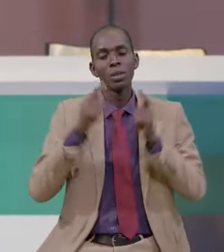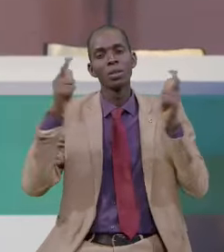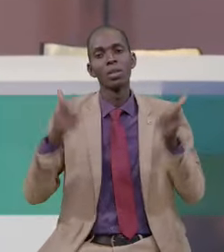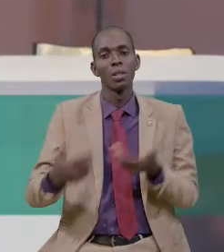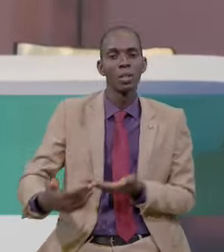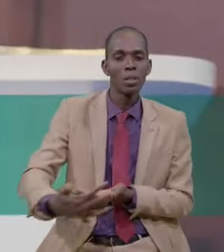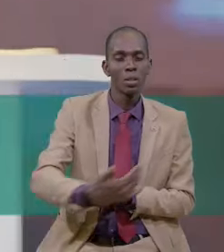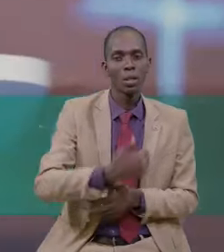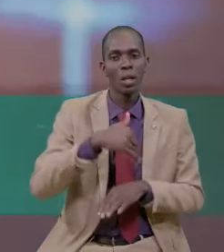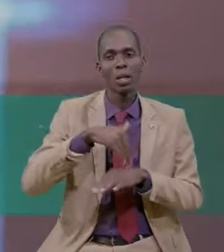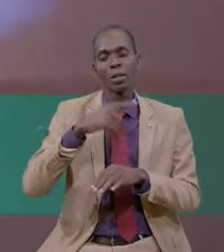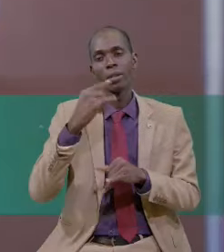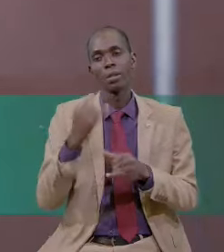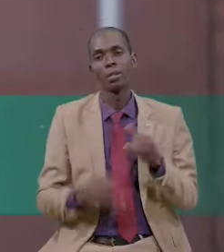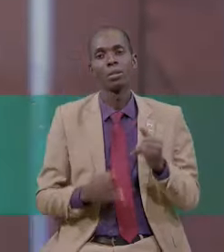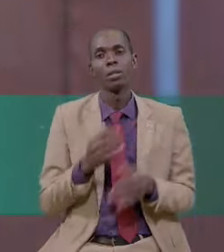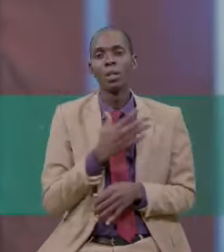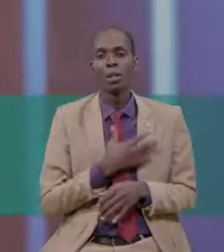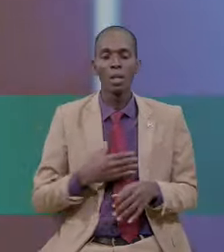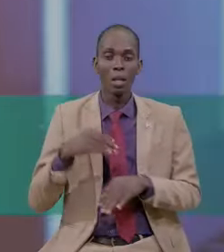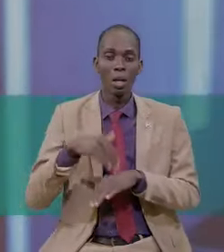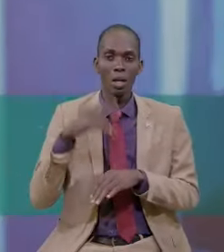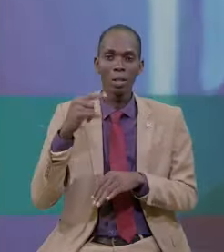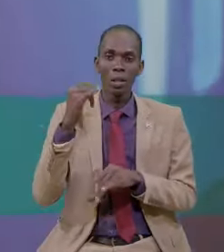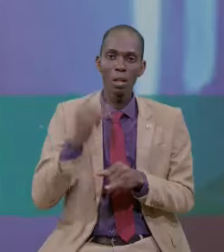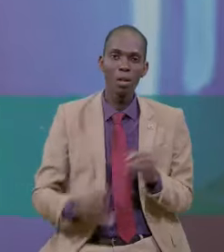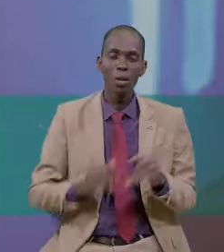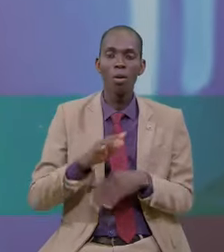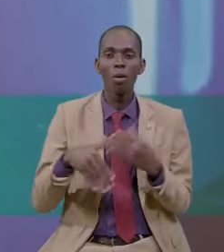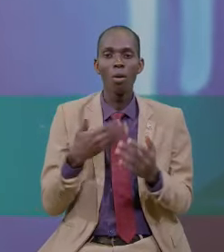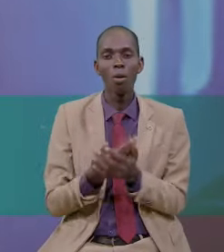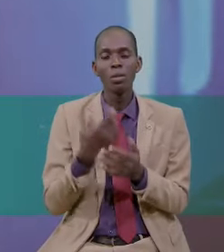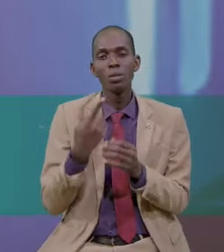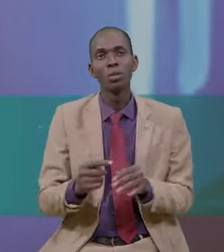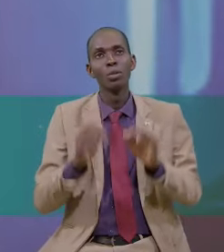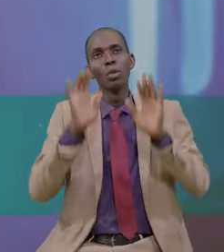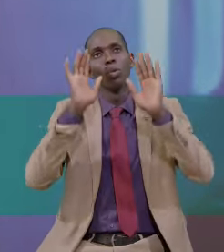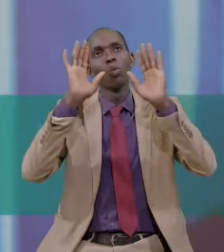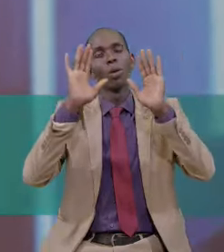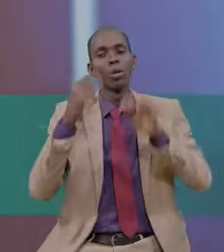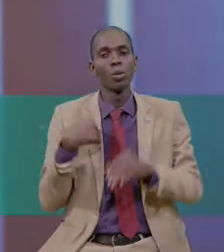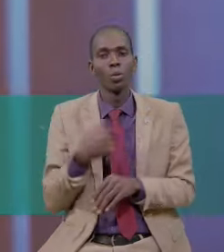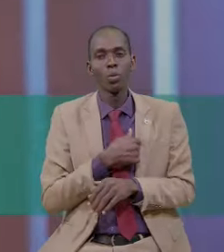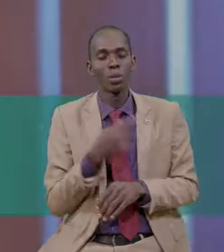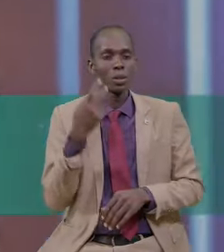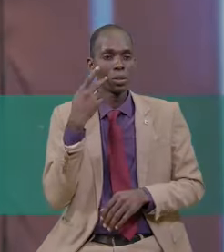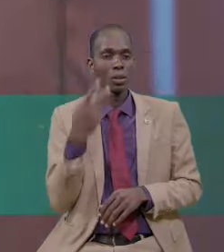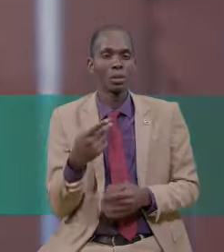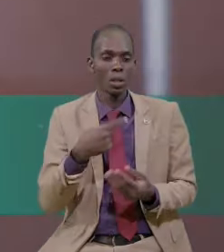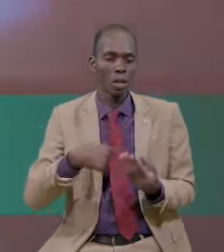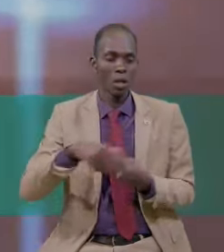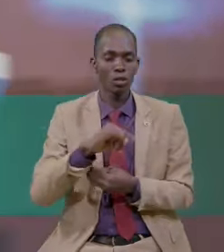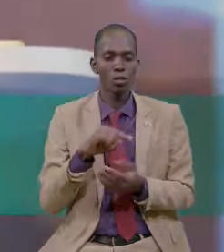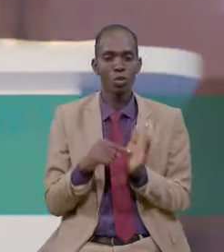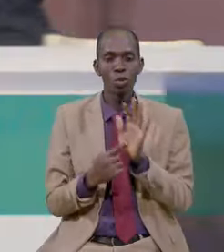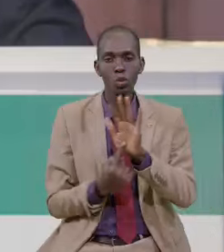the end. At the end, all the signs we see around us, they show us that we are at